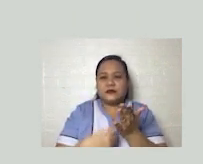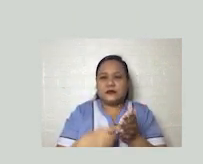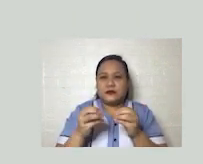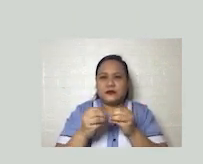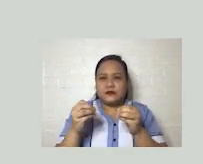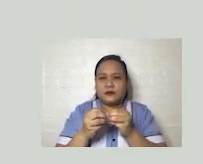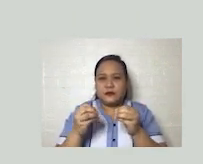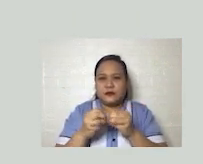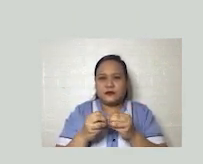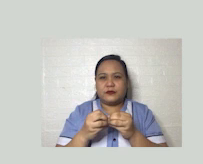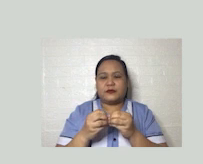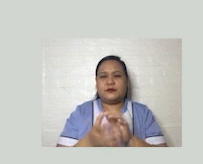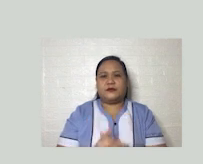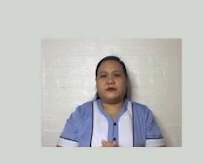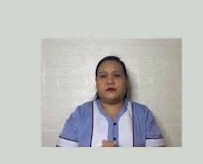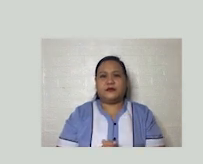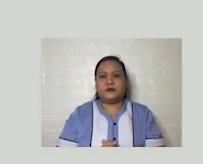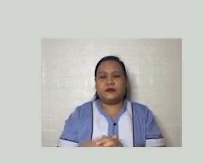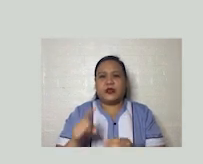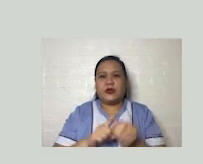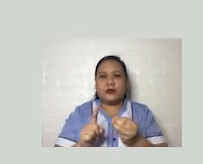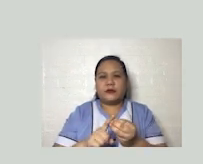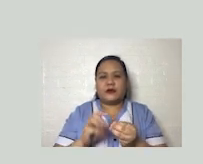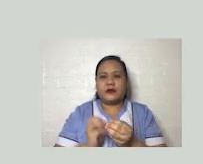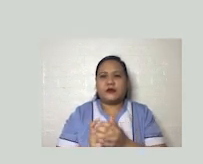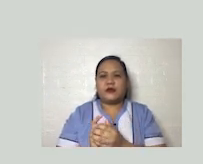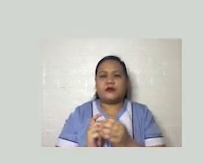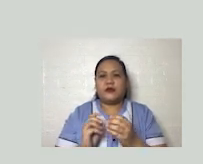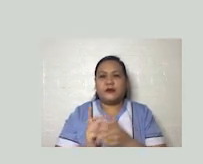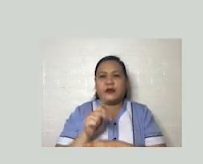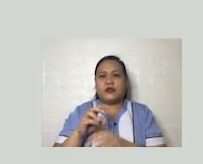Later, we will discuss that further.